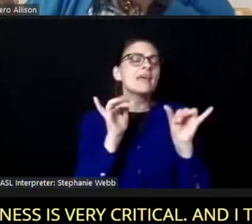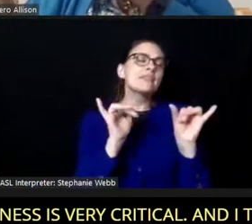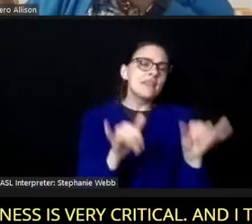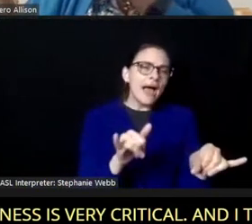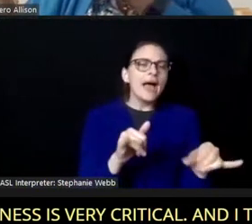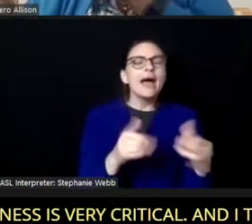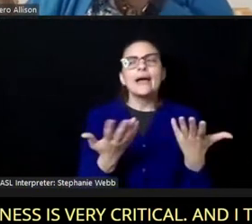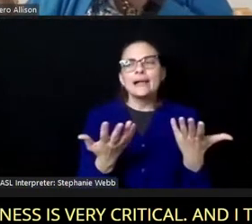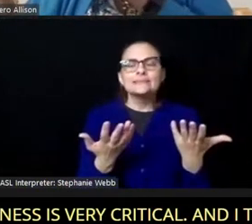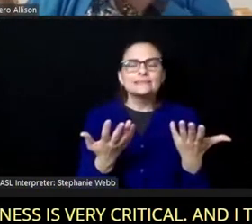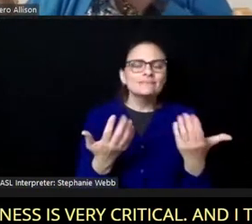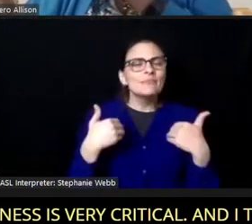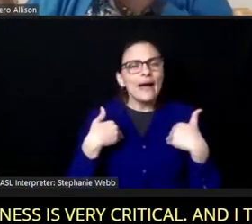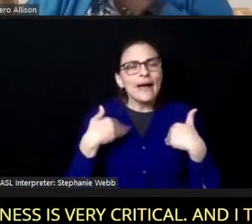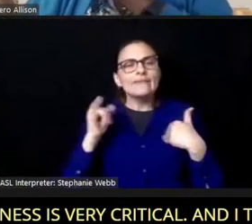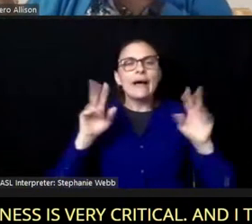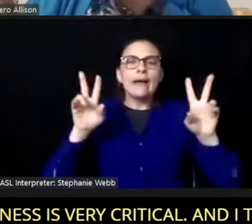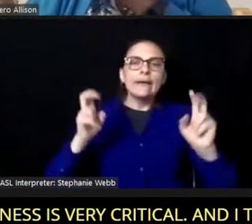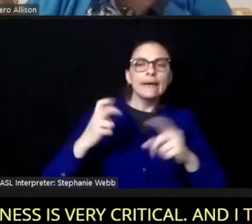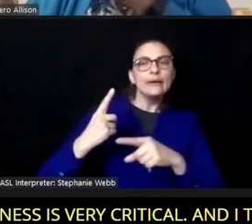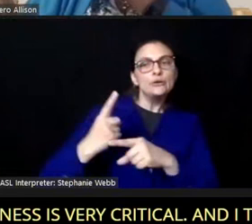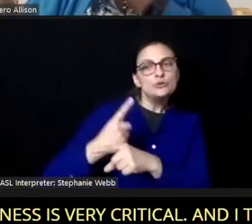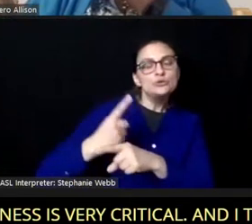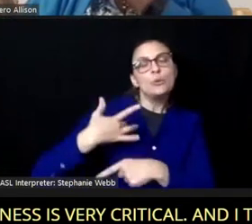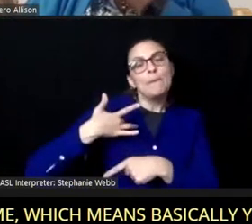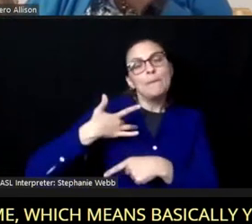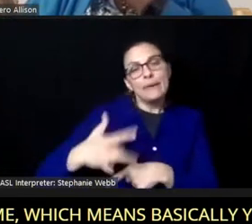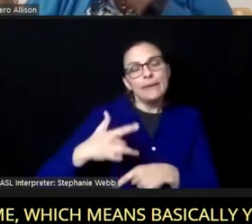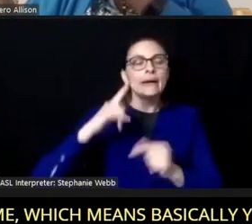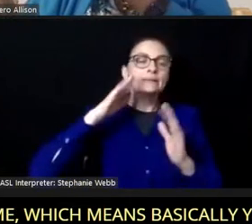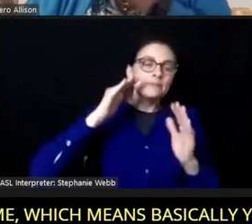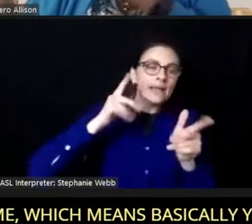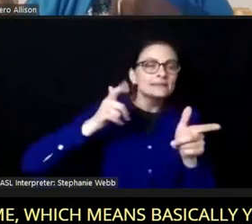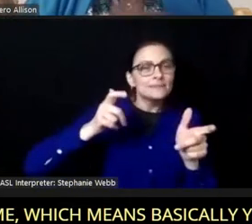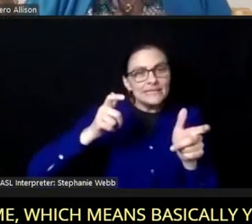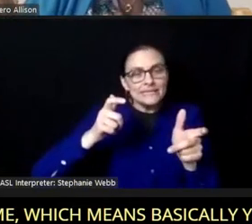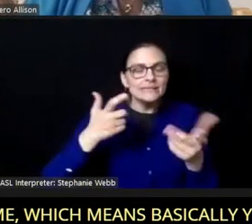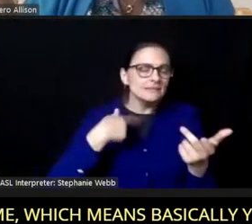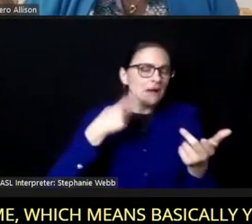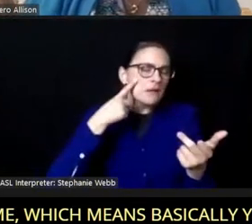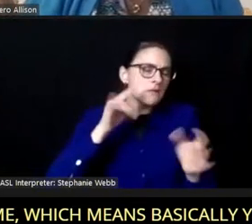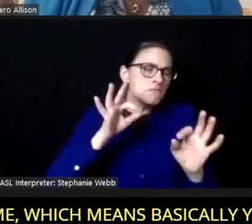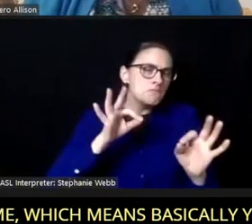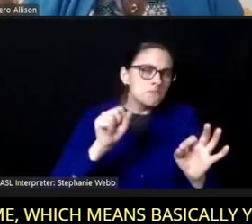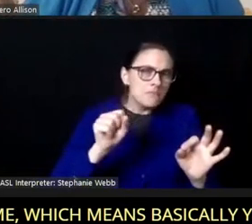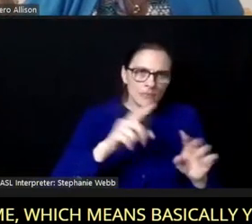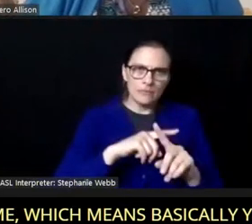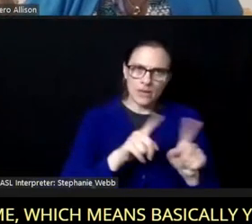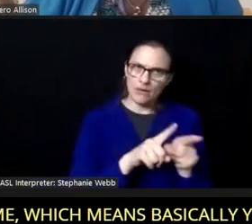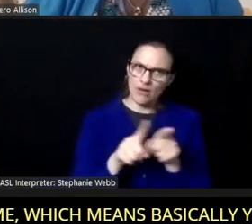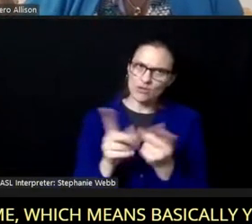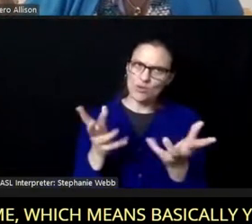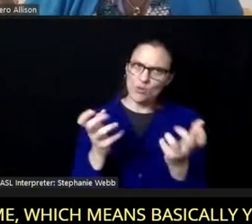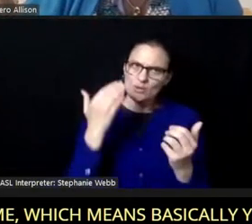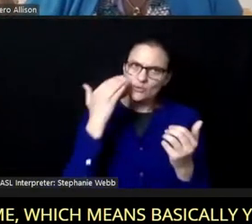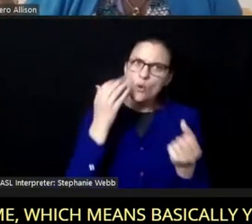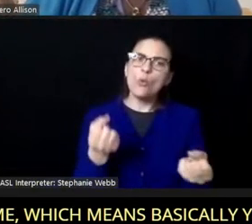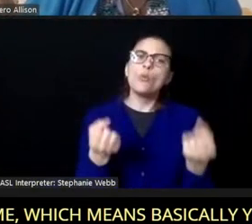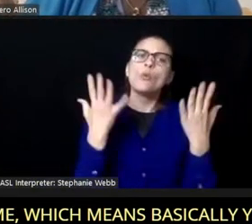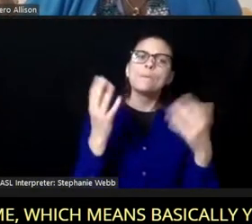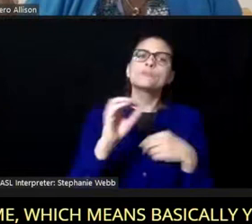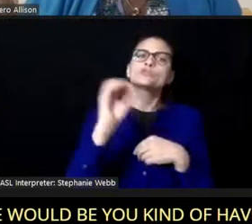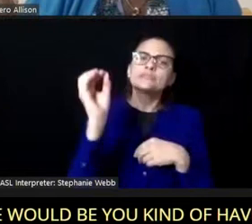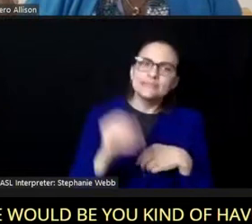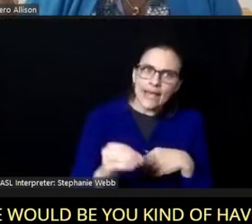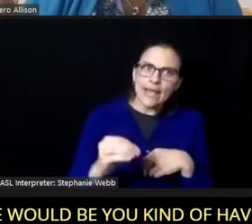expect. So that may cover it, but I would also think in terms of the percent available at the speed that you're purchasing. So if I see